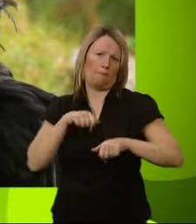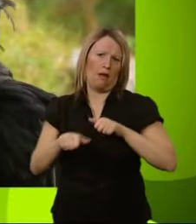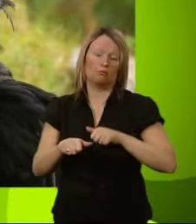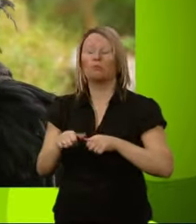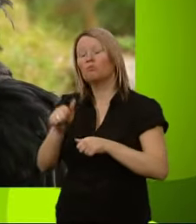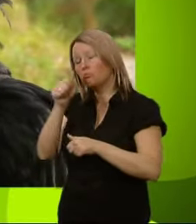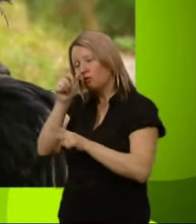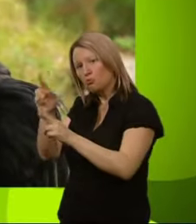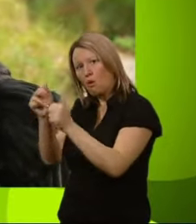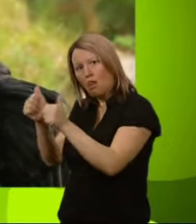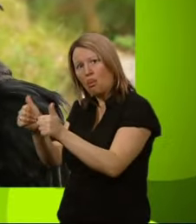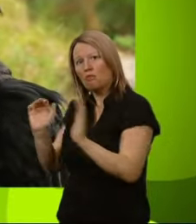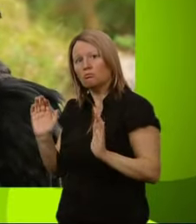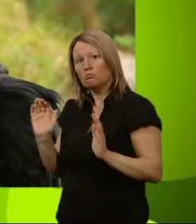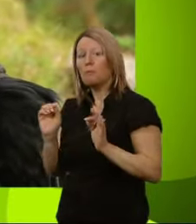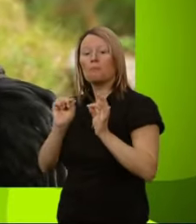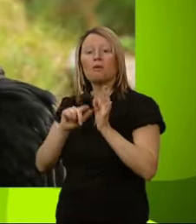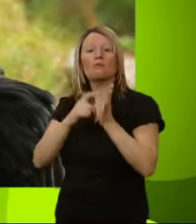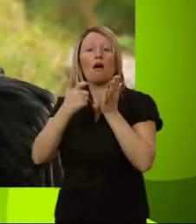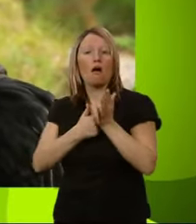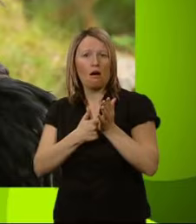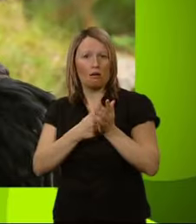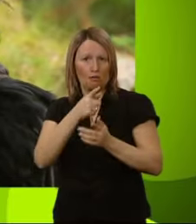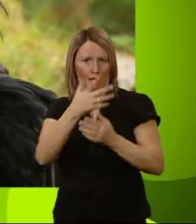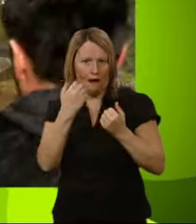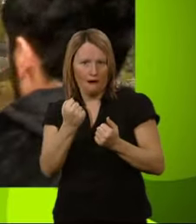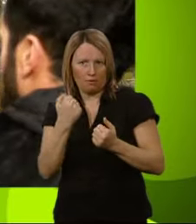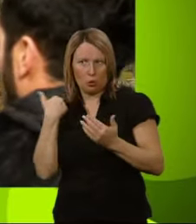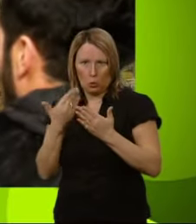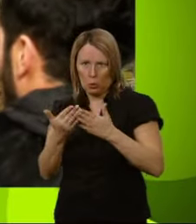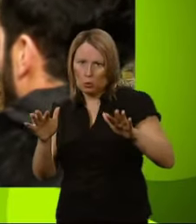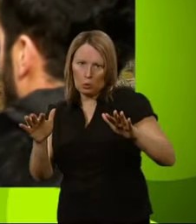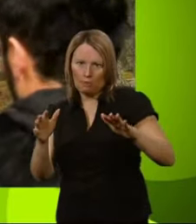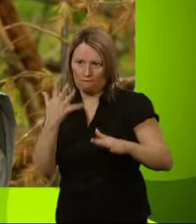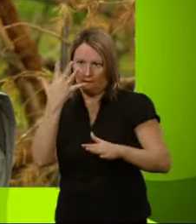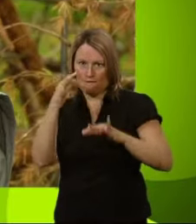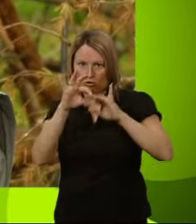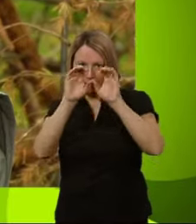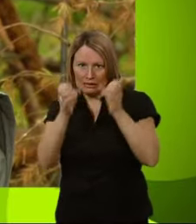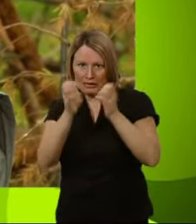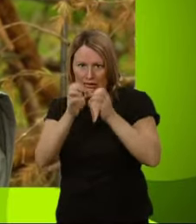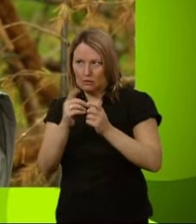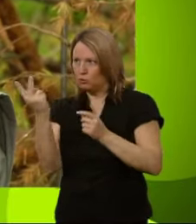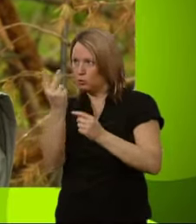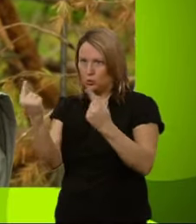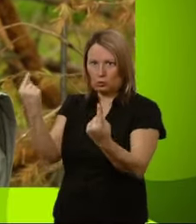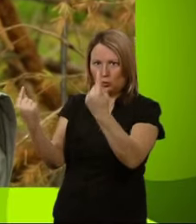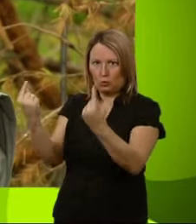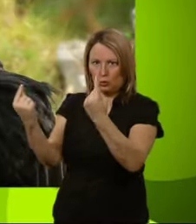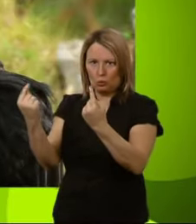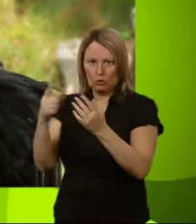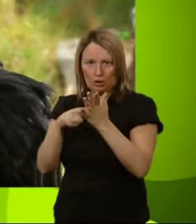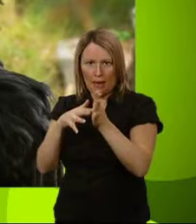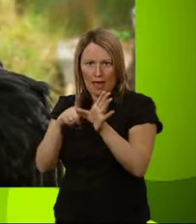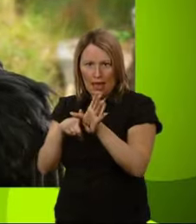well. Bertar, you're also in a precarious position. Just 5 rings separate you and Javmi. Can